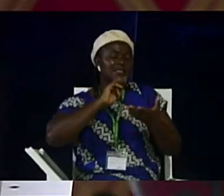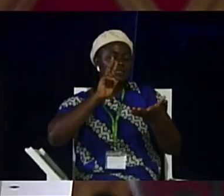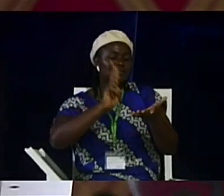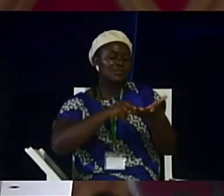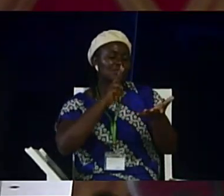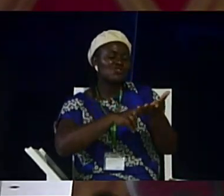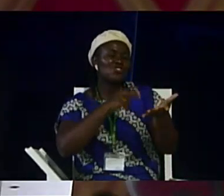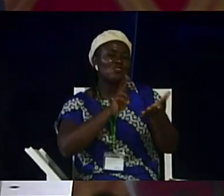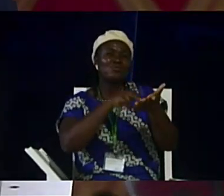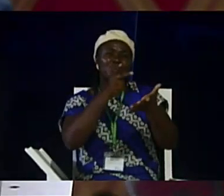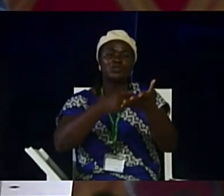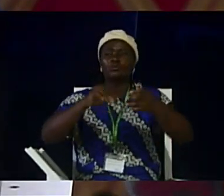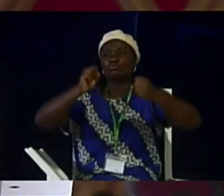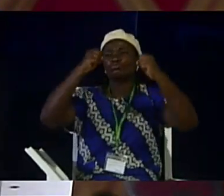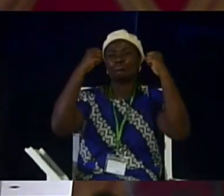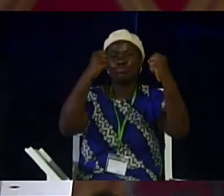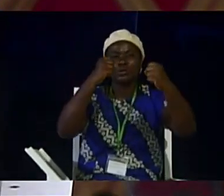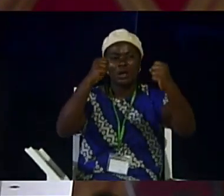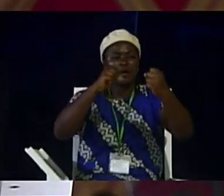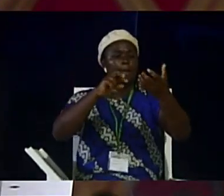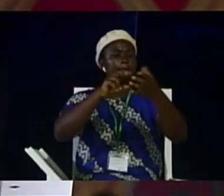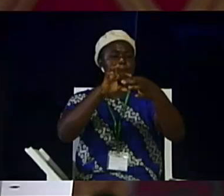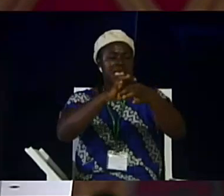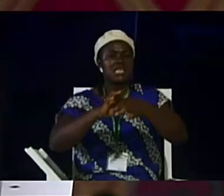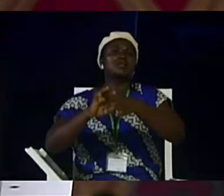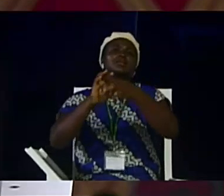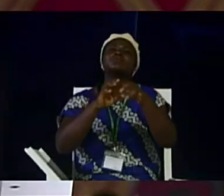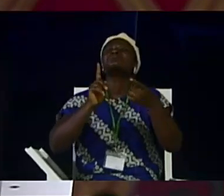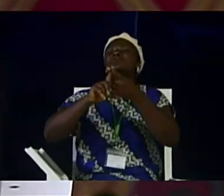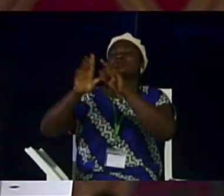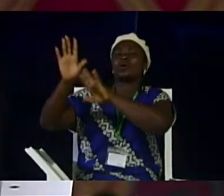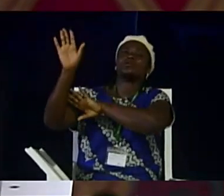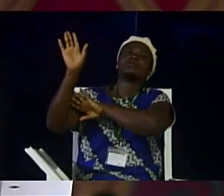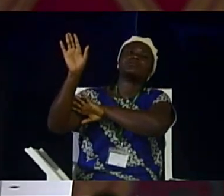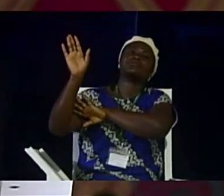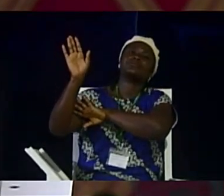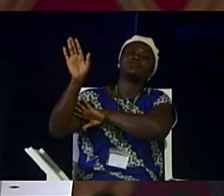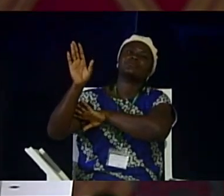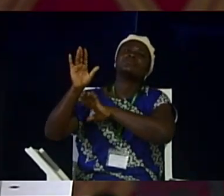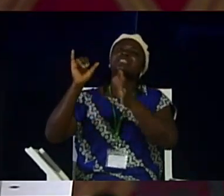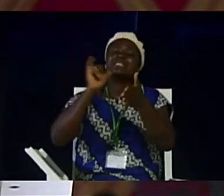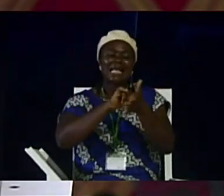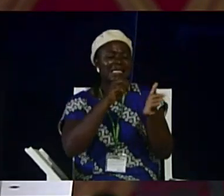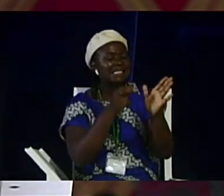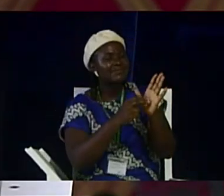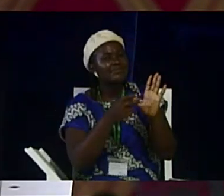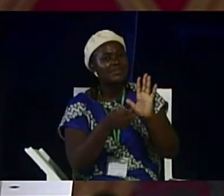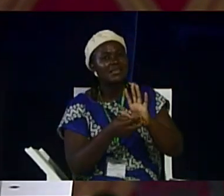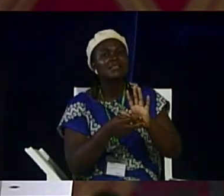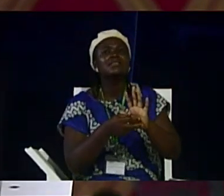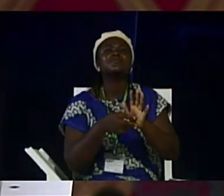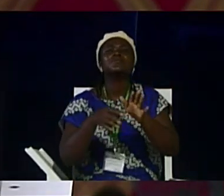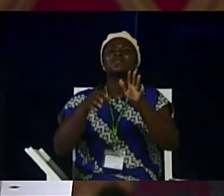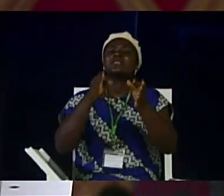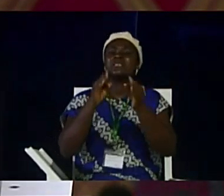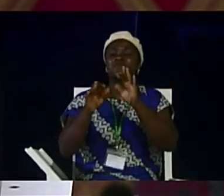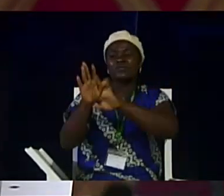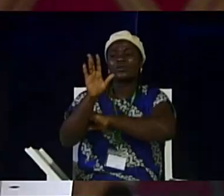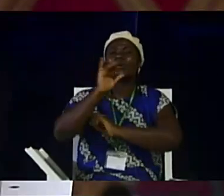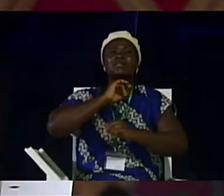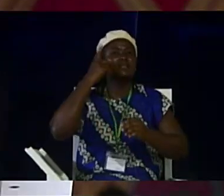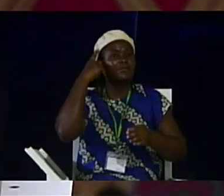it? Power belongs to God. That means that if God is for you, he